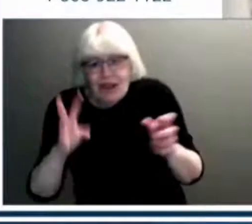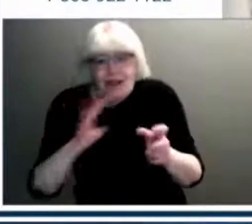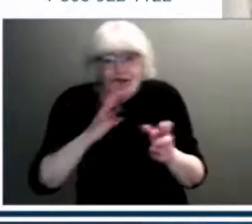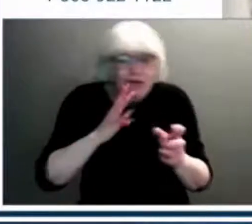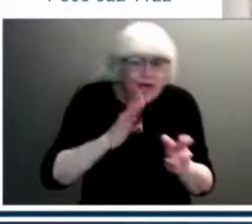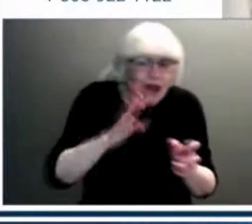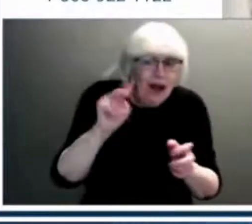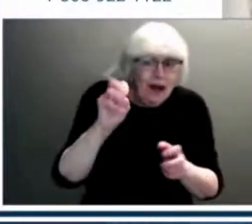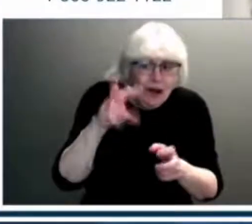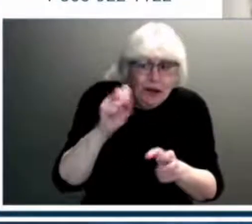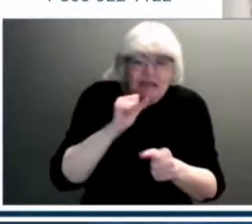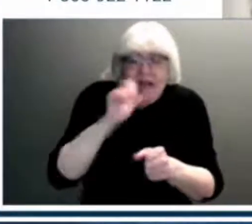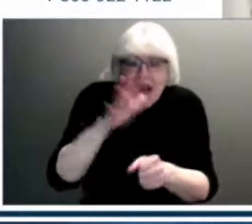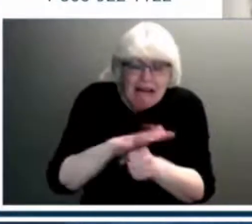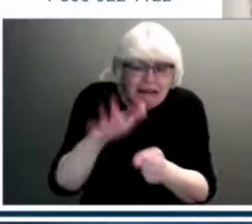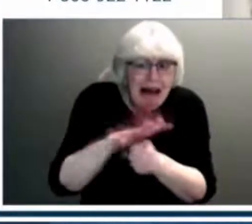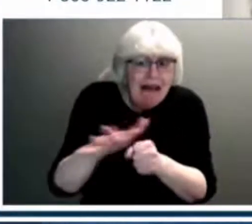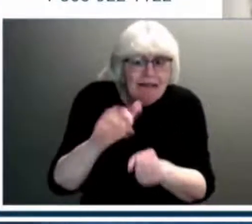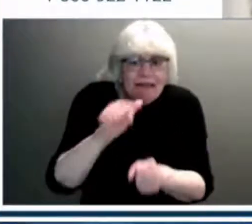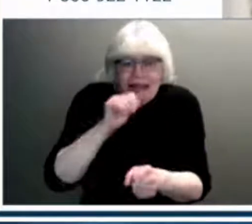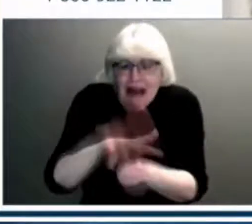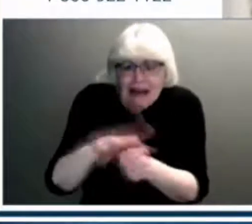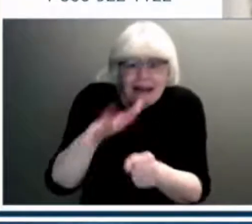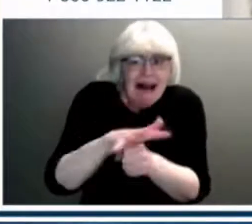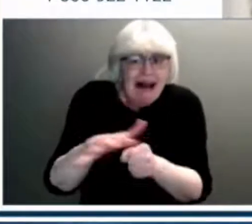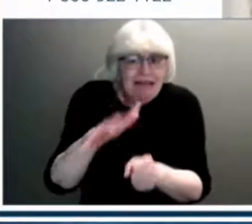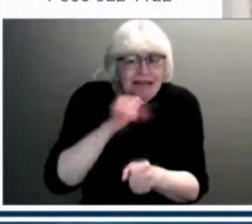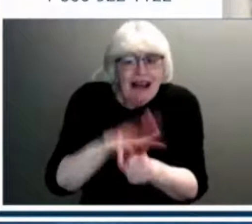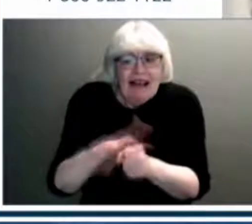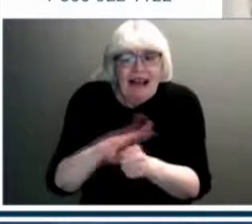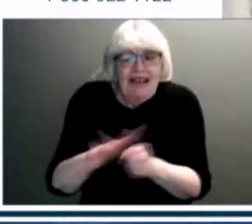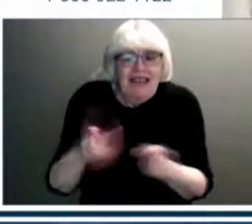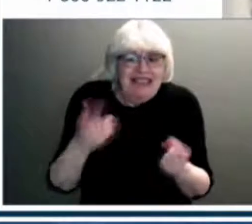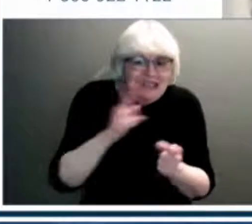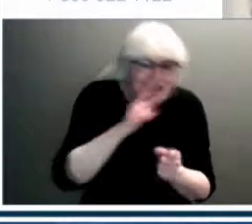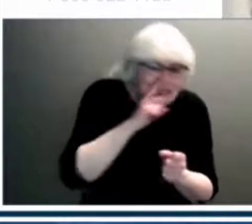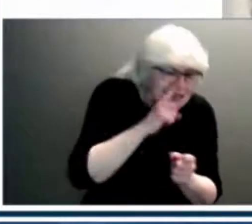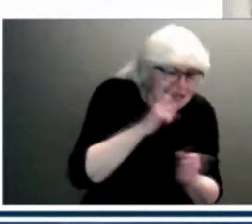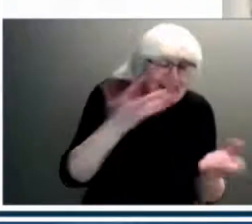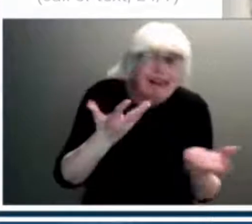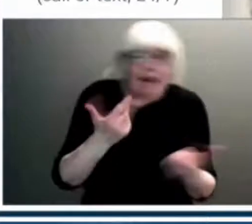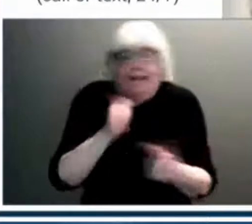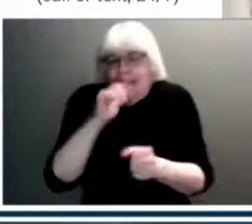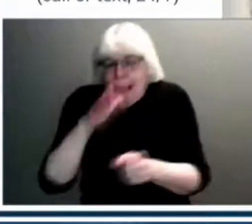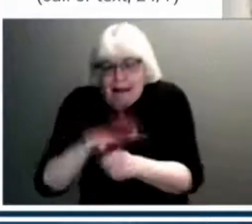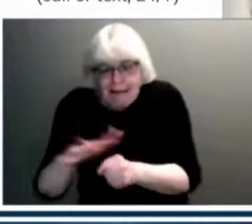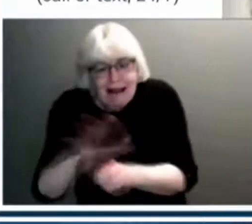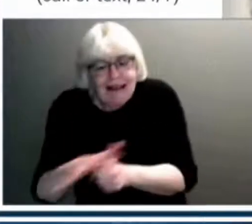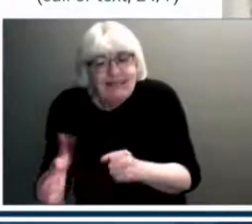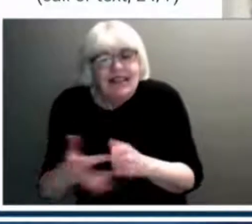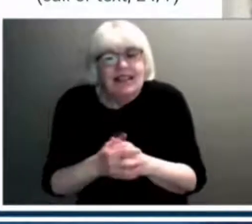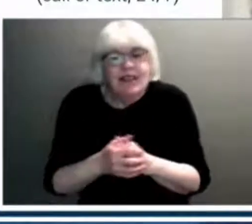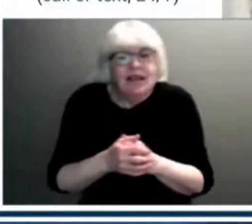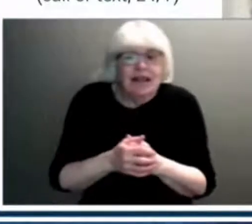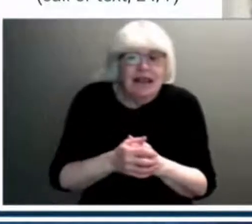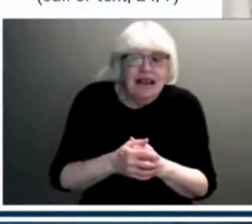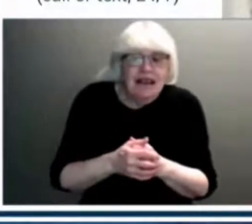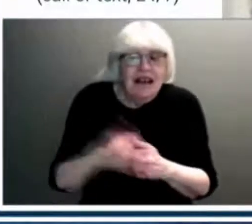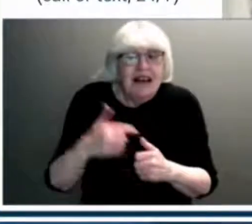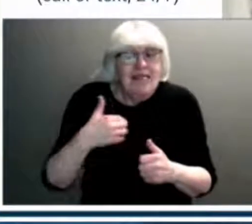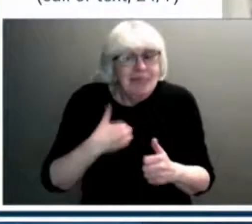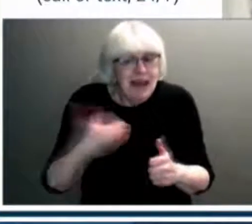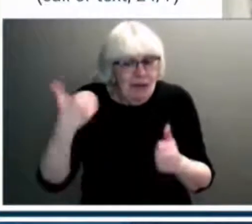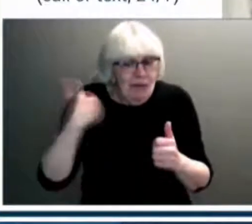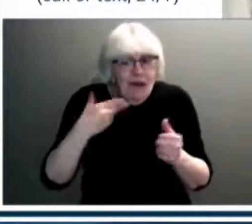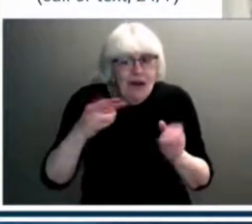products, and the testing is no different. So to date, we've always been supplied with rapid tests by the federal government.